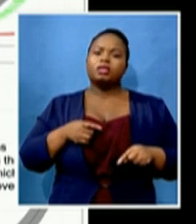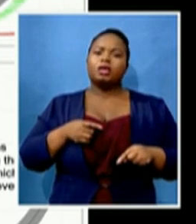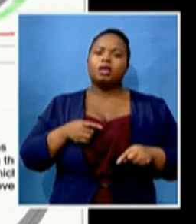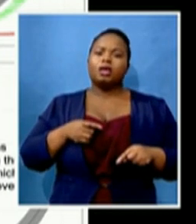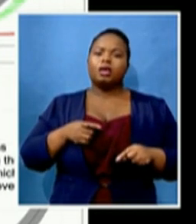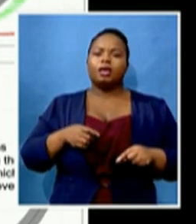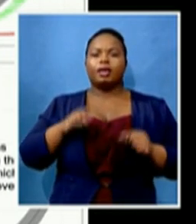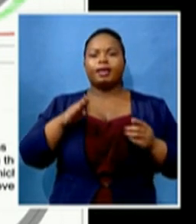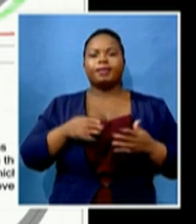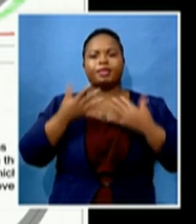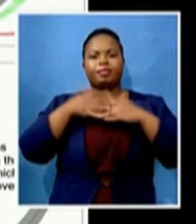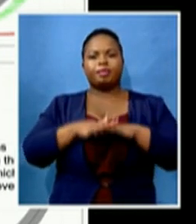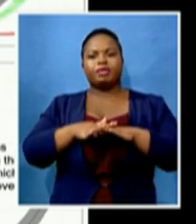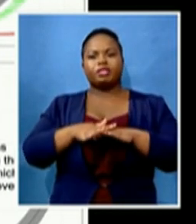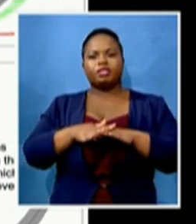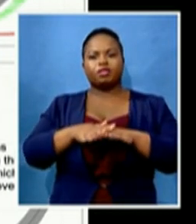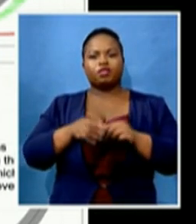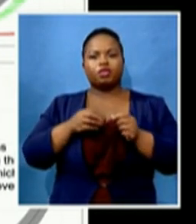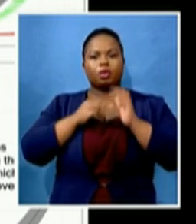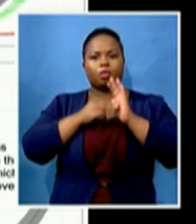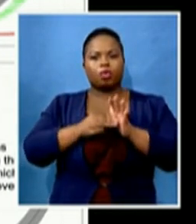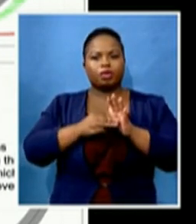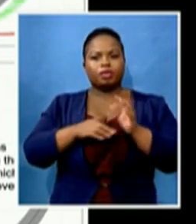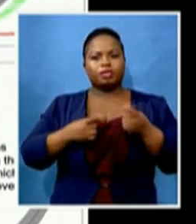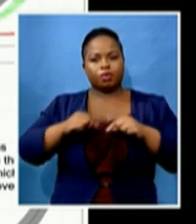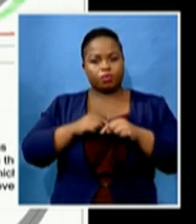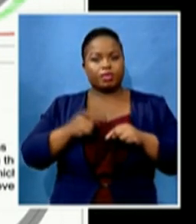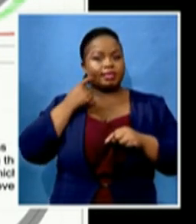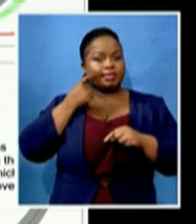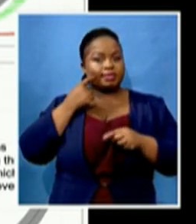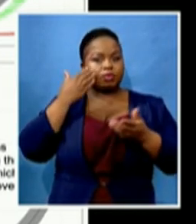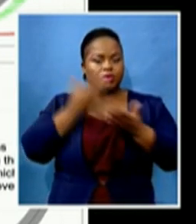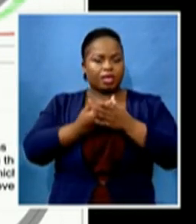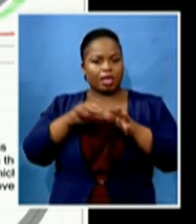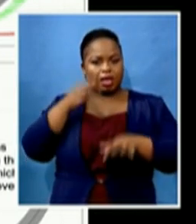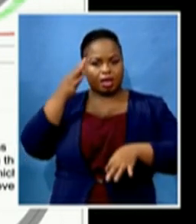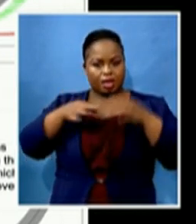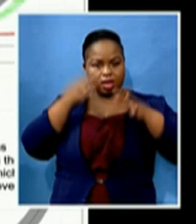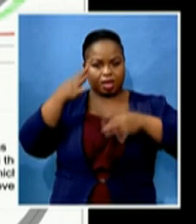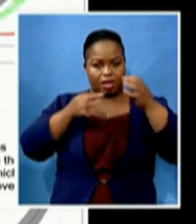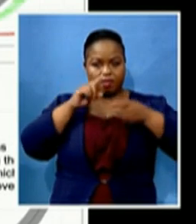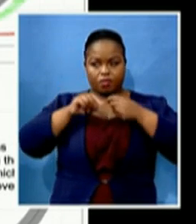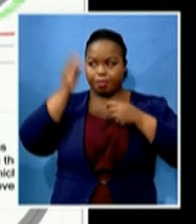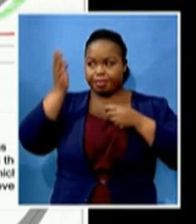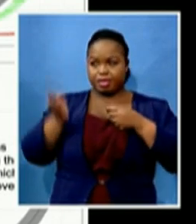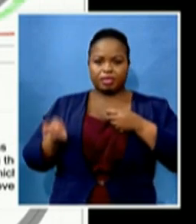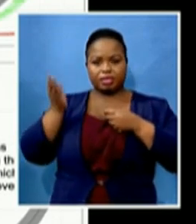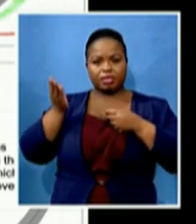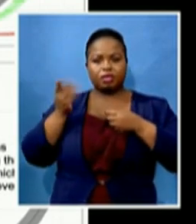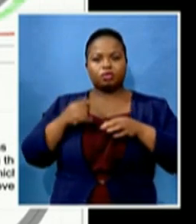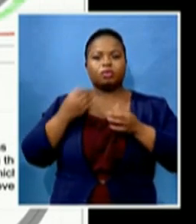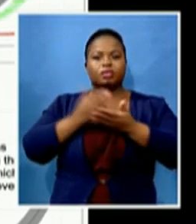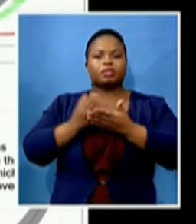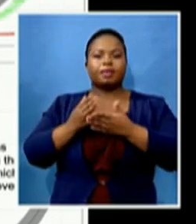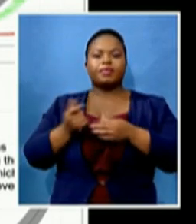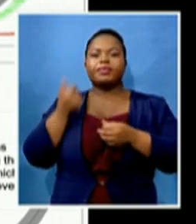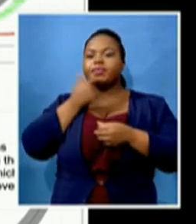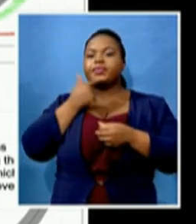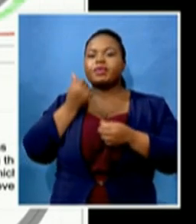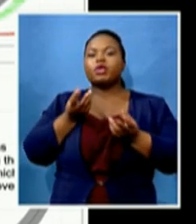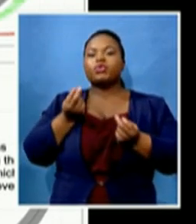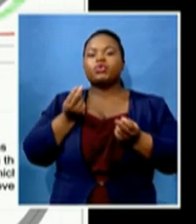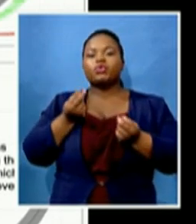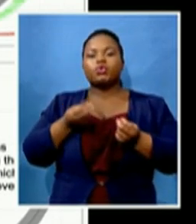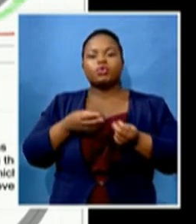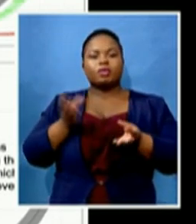able also to extract, as you see here, the latent infections, or essentially the herd immunity, which I think is an added